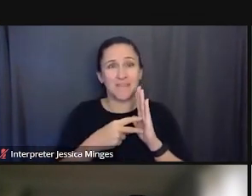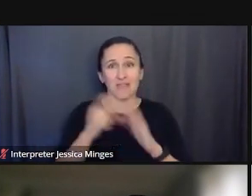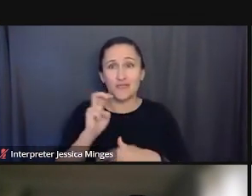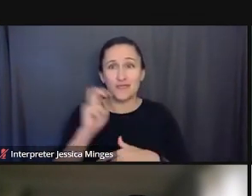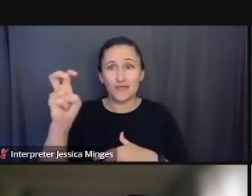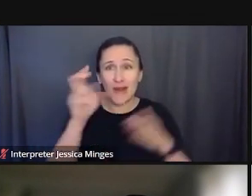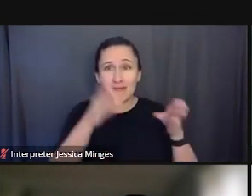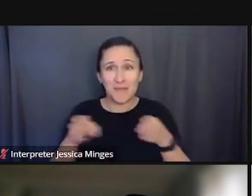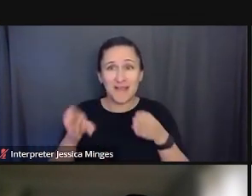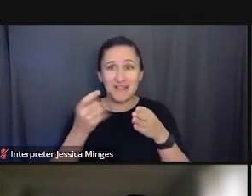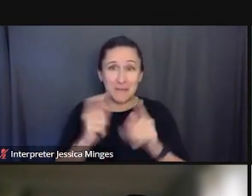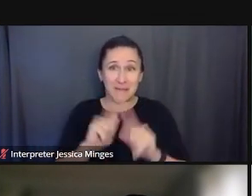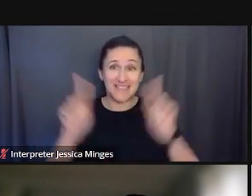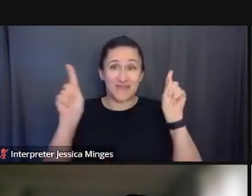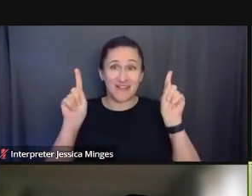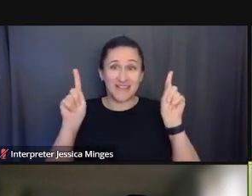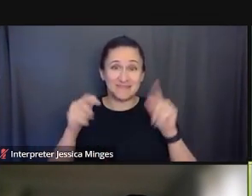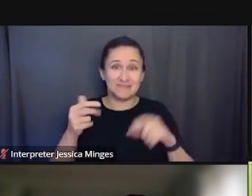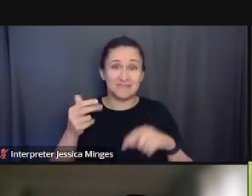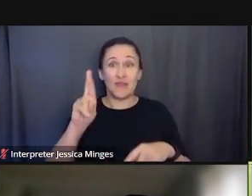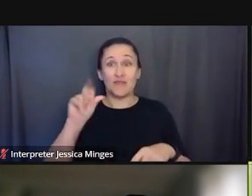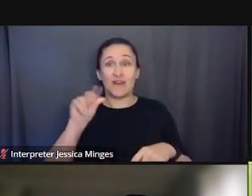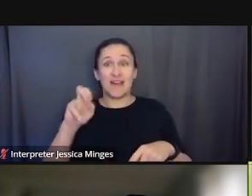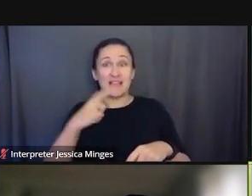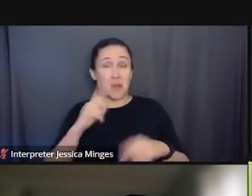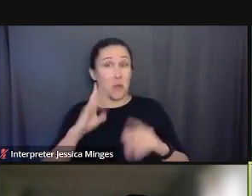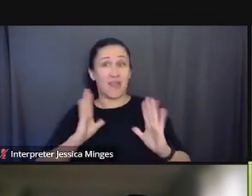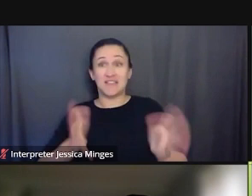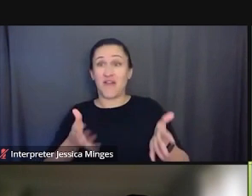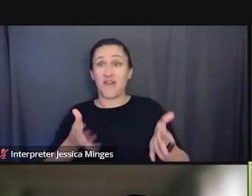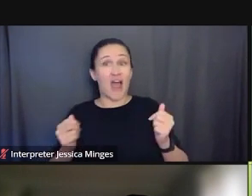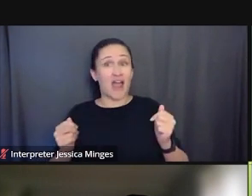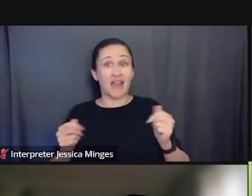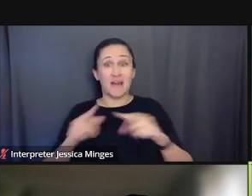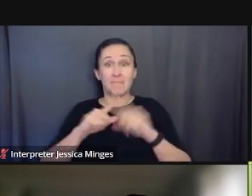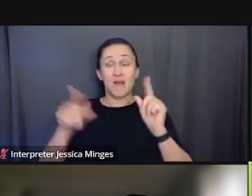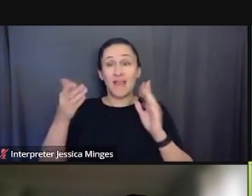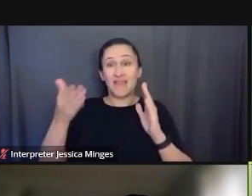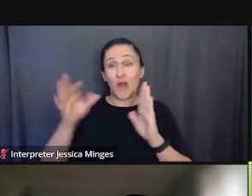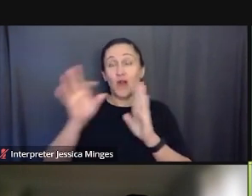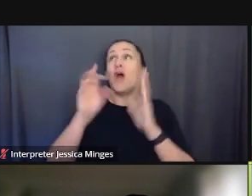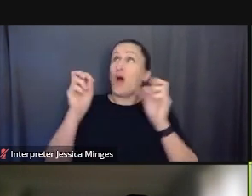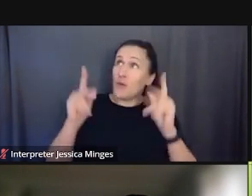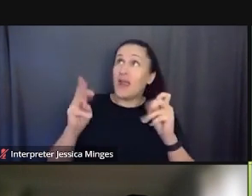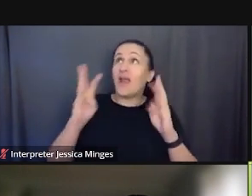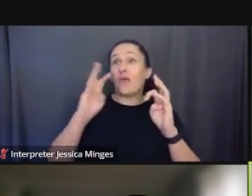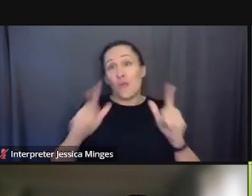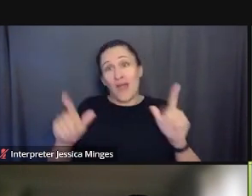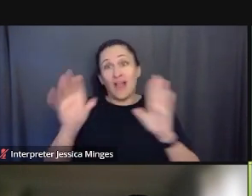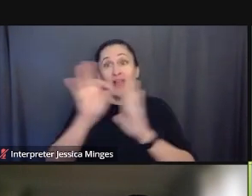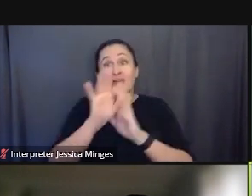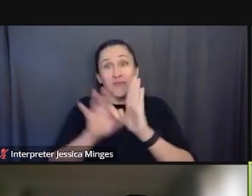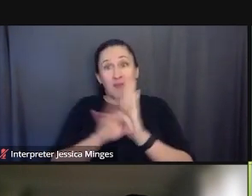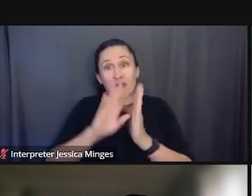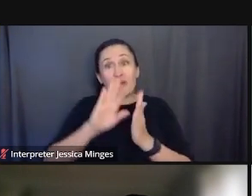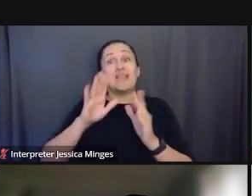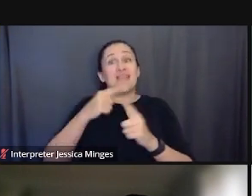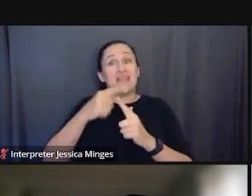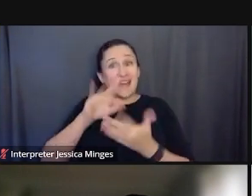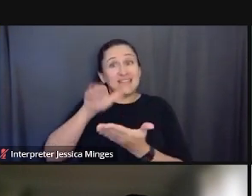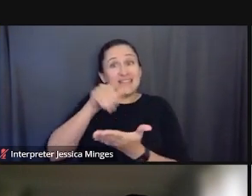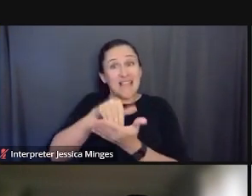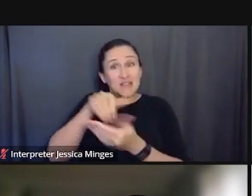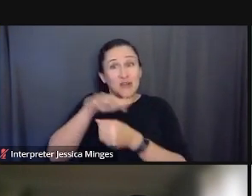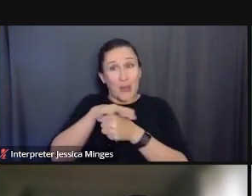plans are different. That's fine. But in Frankfurt, okay, well then we're centrally located.